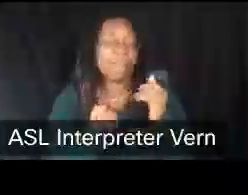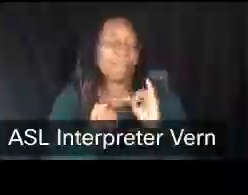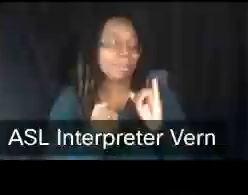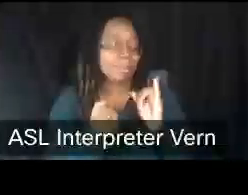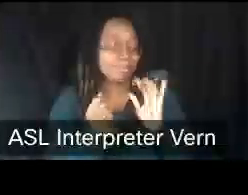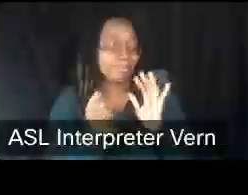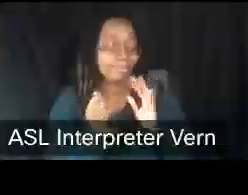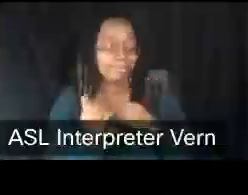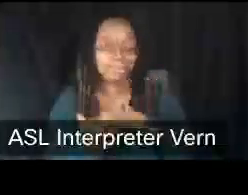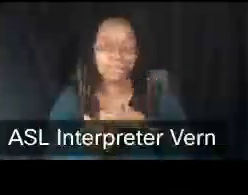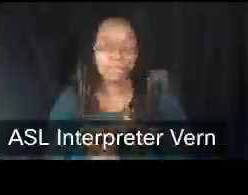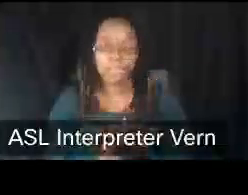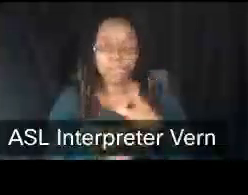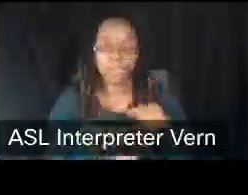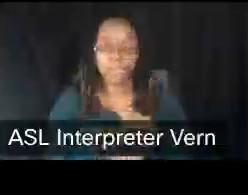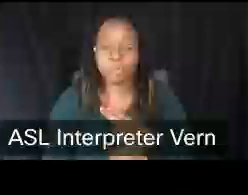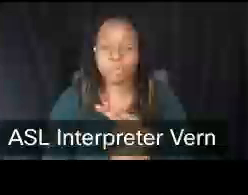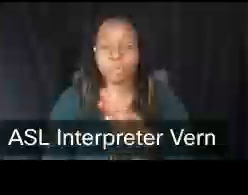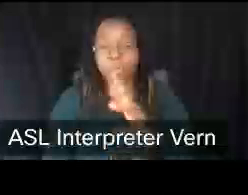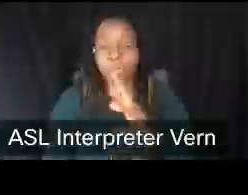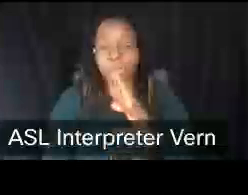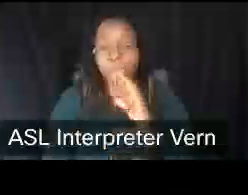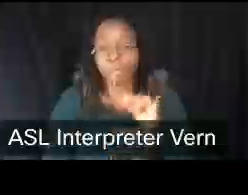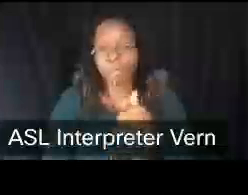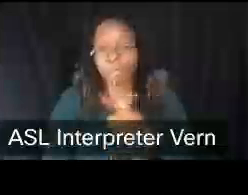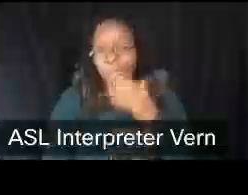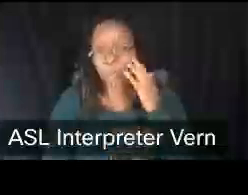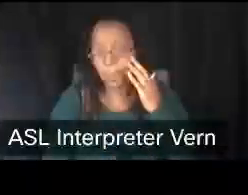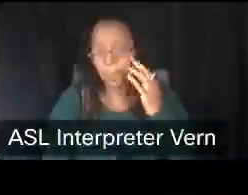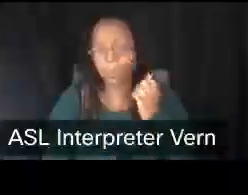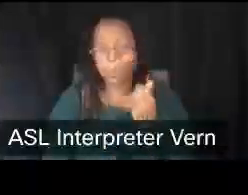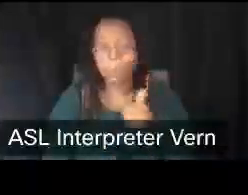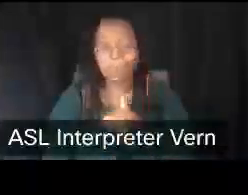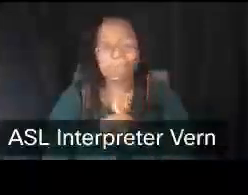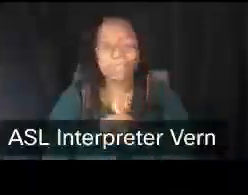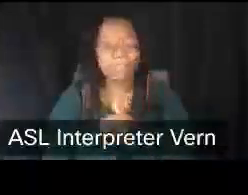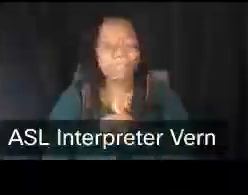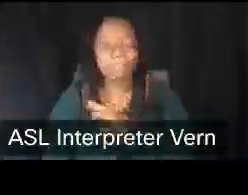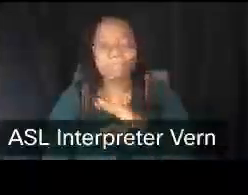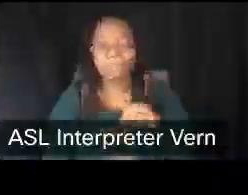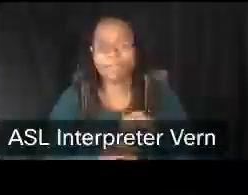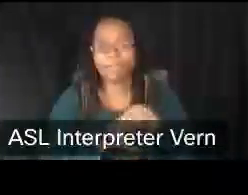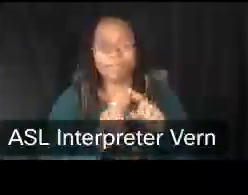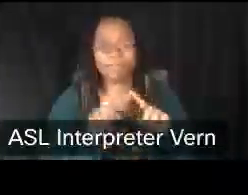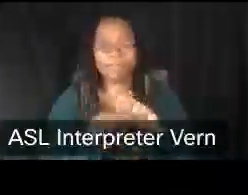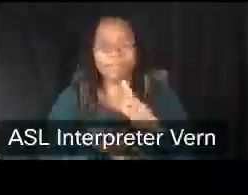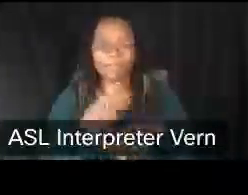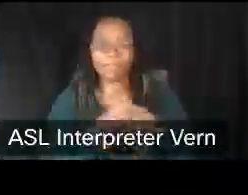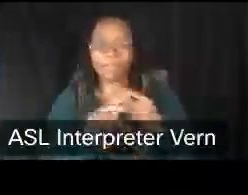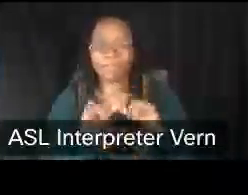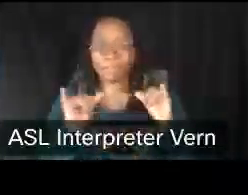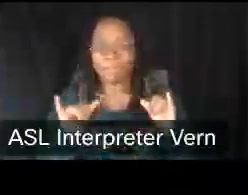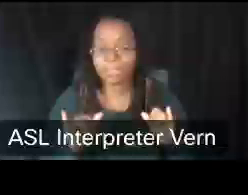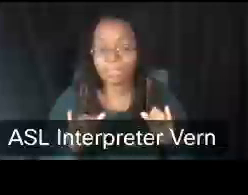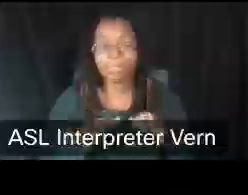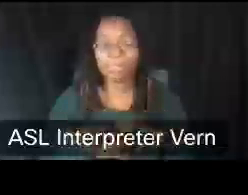use talk, right? Because that's what we know. So many of us have been, involved in many different kinds of systems,